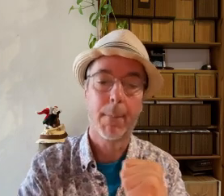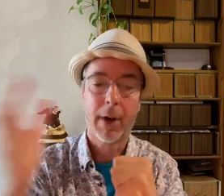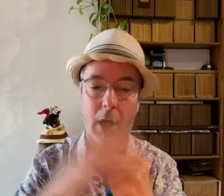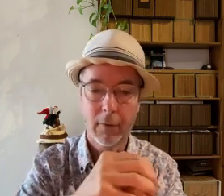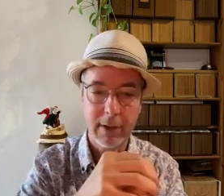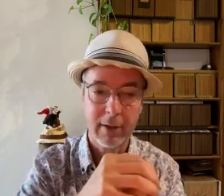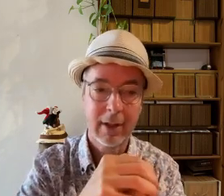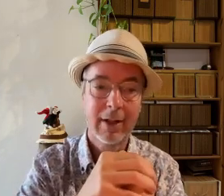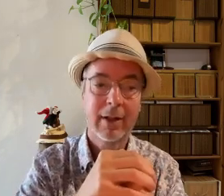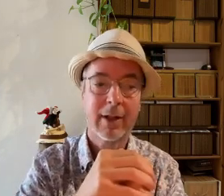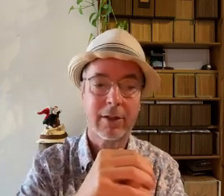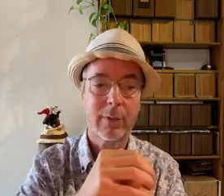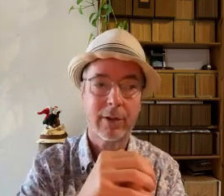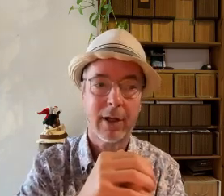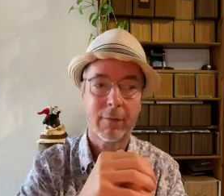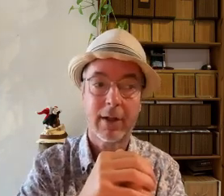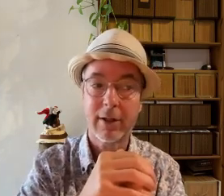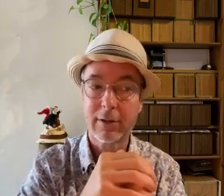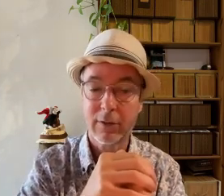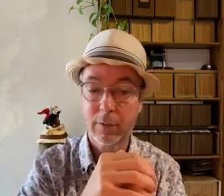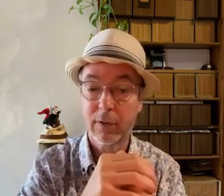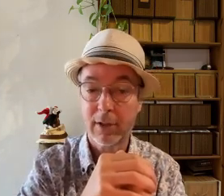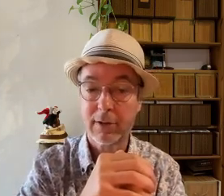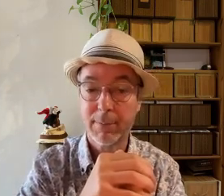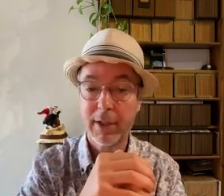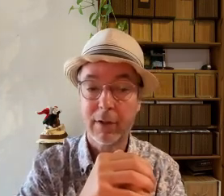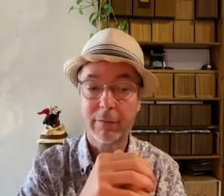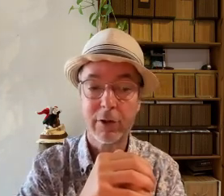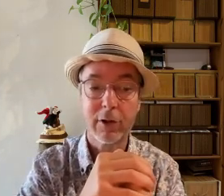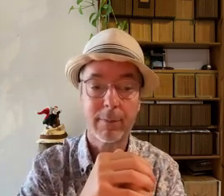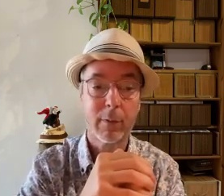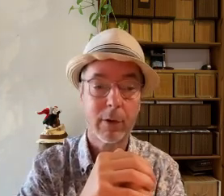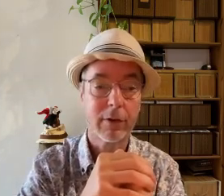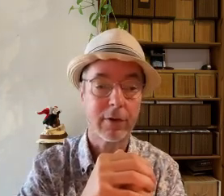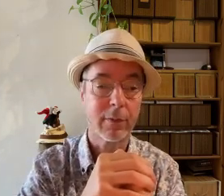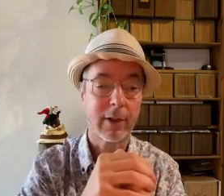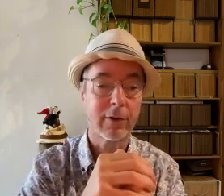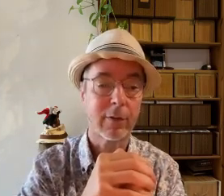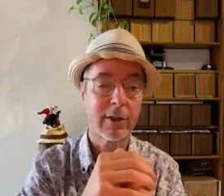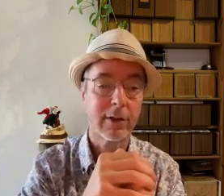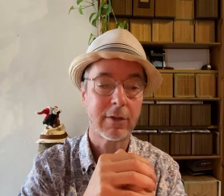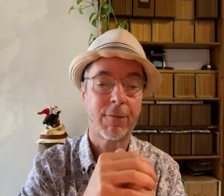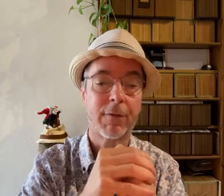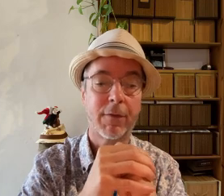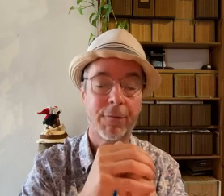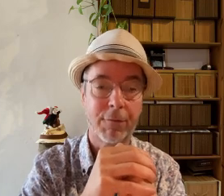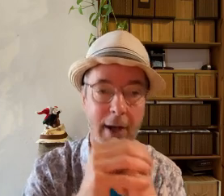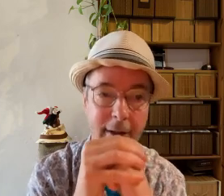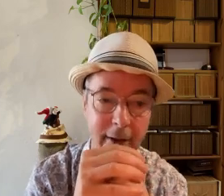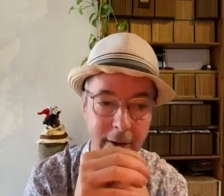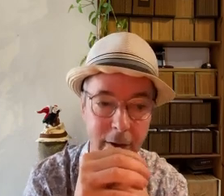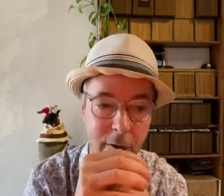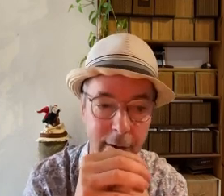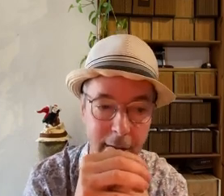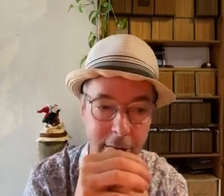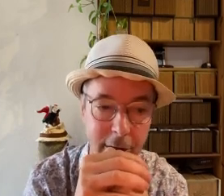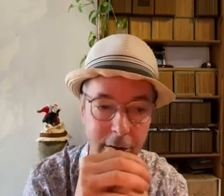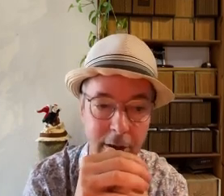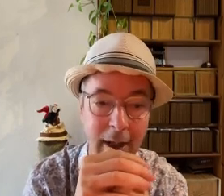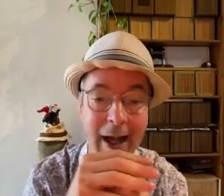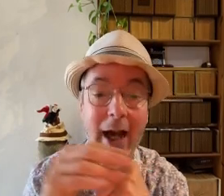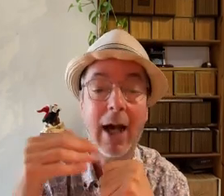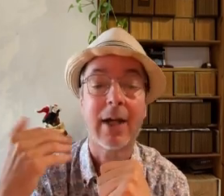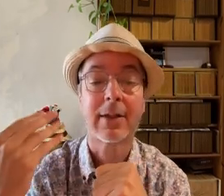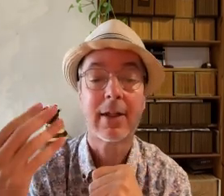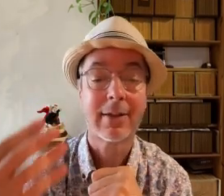it's upon it. That's what you have, and that's the meaning of the German word as well. So this is finding the